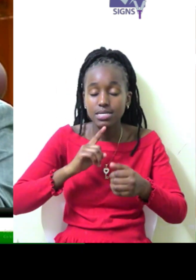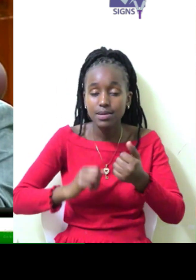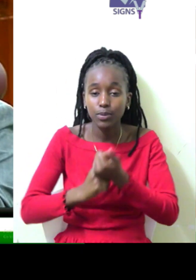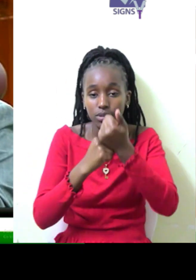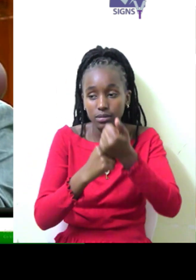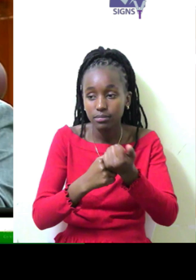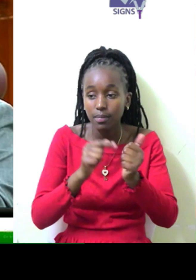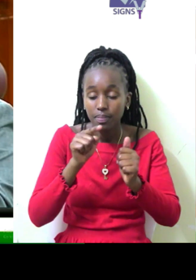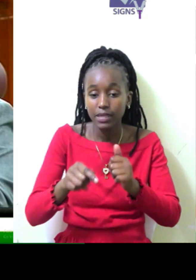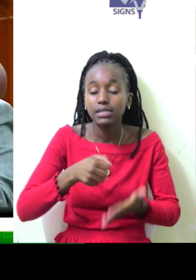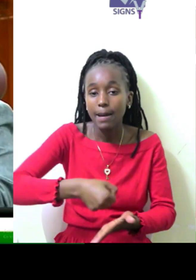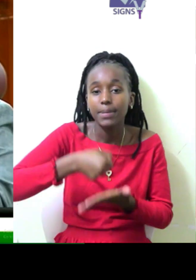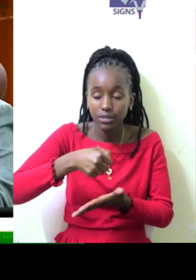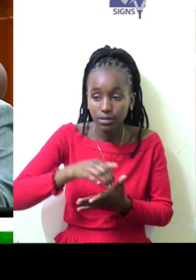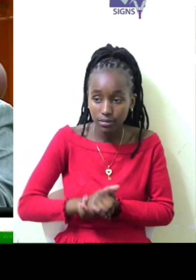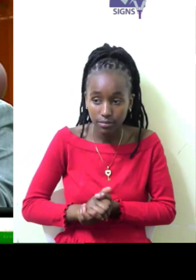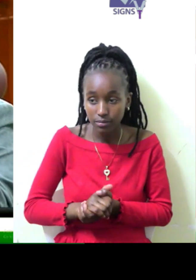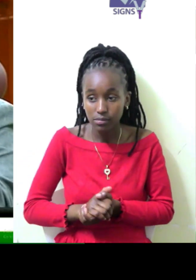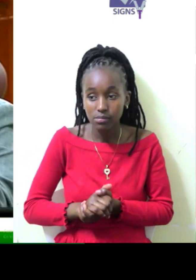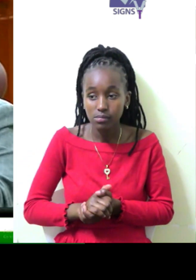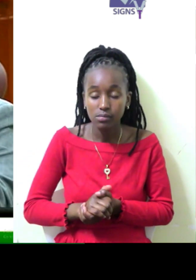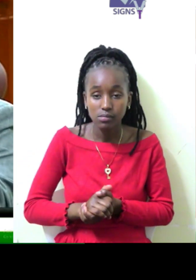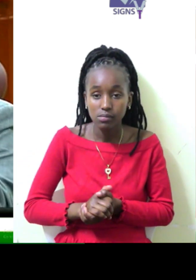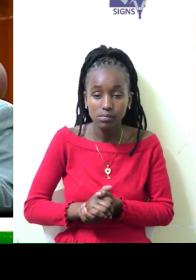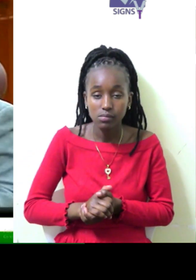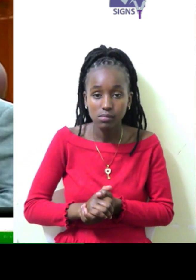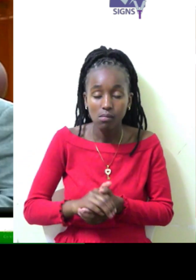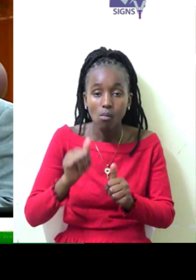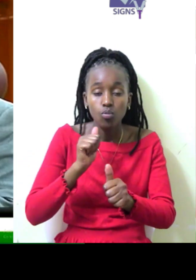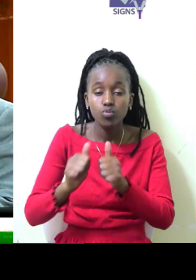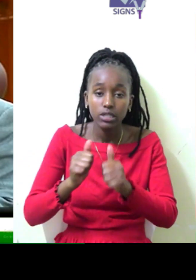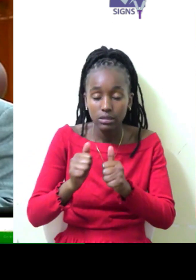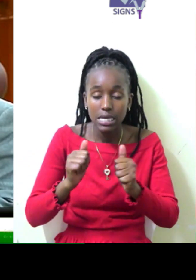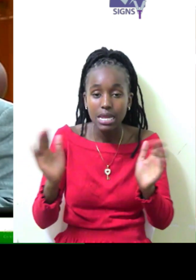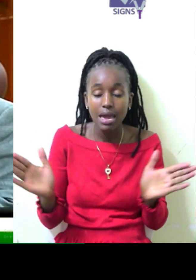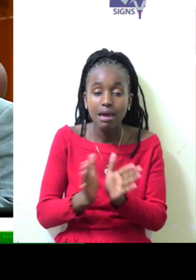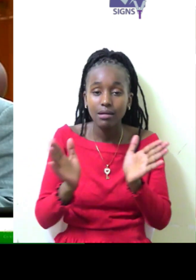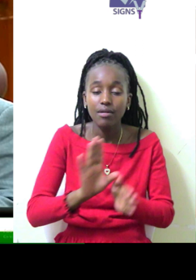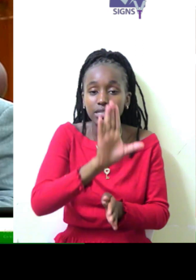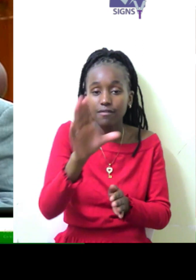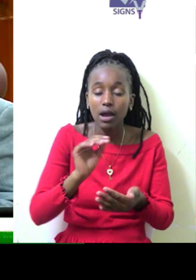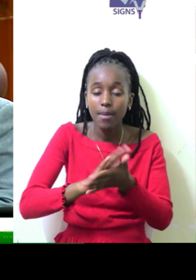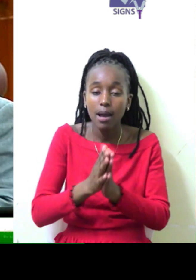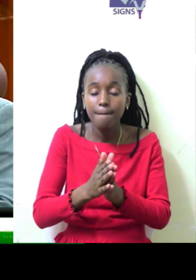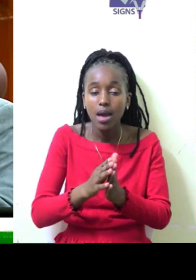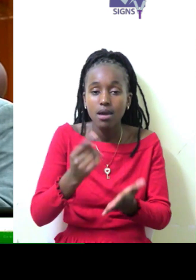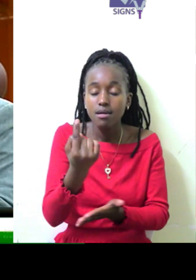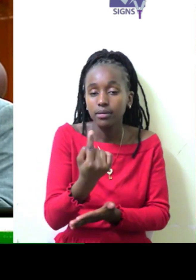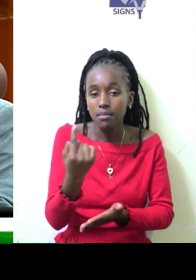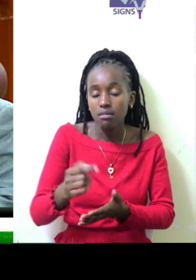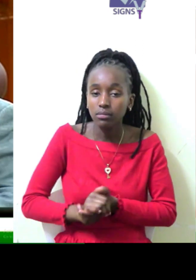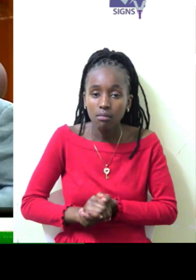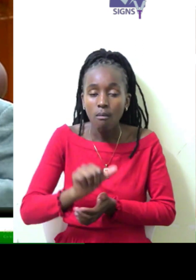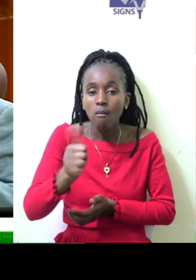this budget, which is bold, encouraging an African to be independent. Other